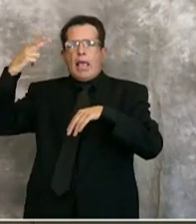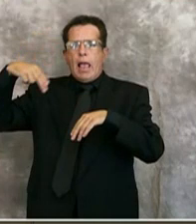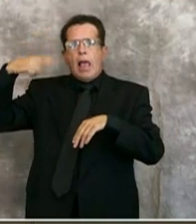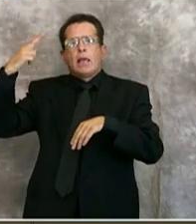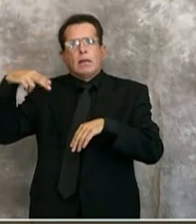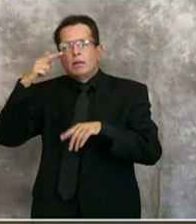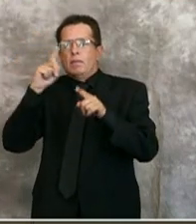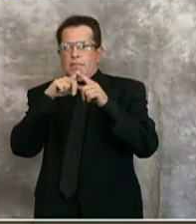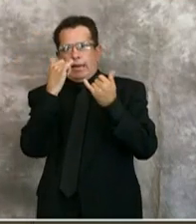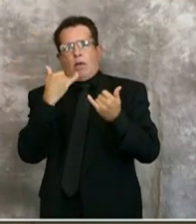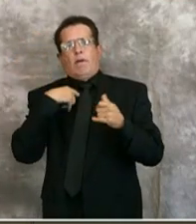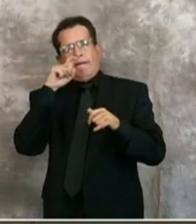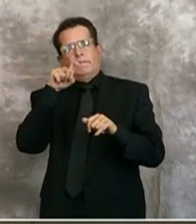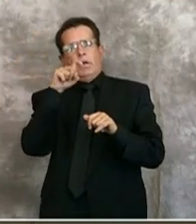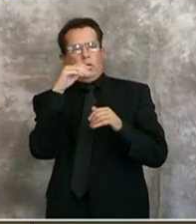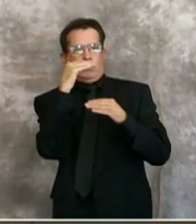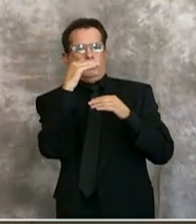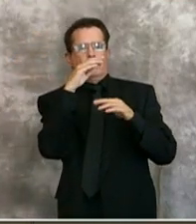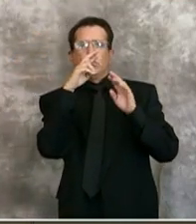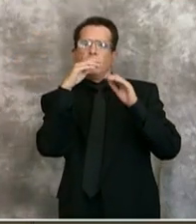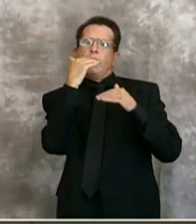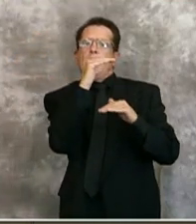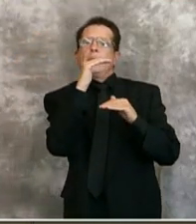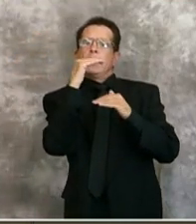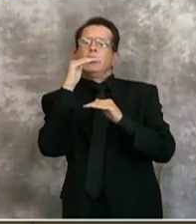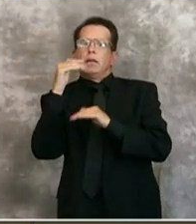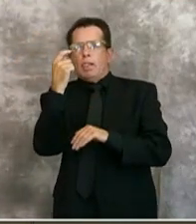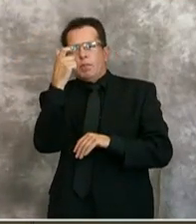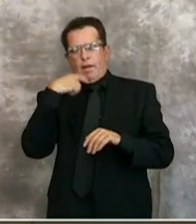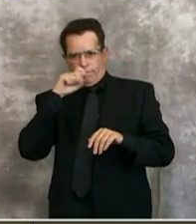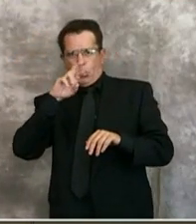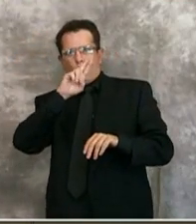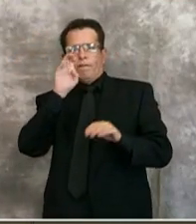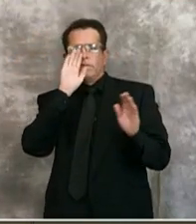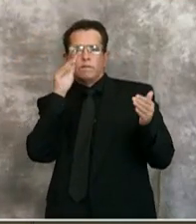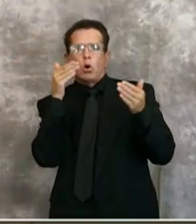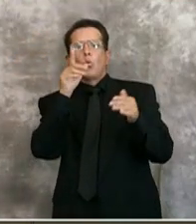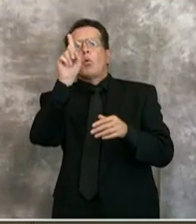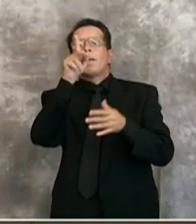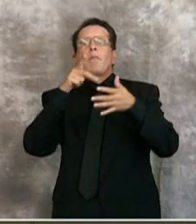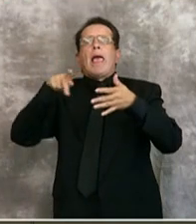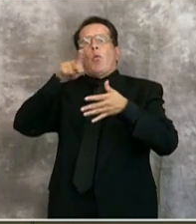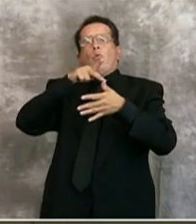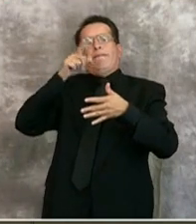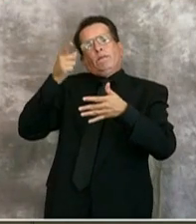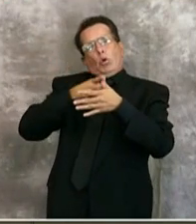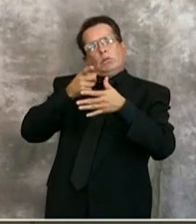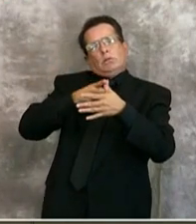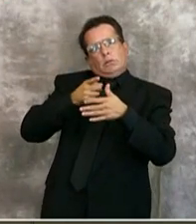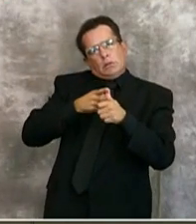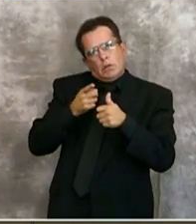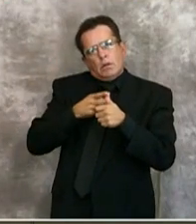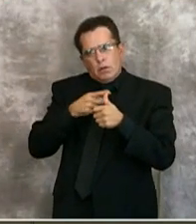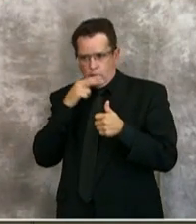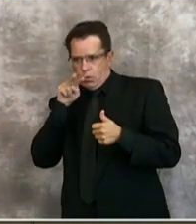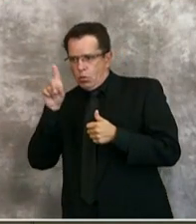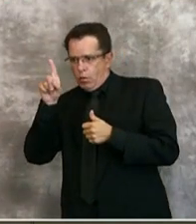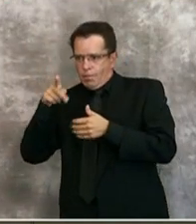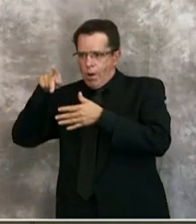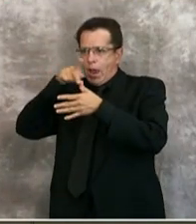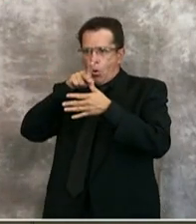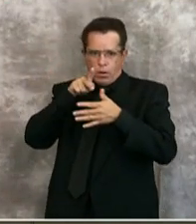to scale back on that testing and just refocus where the priorities are, and those were